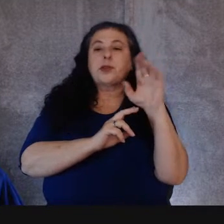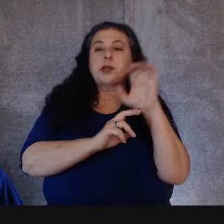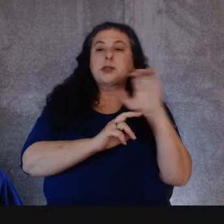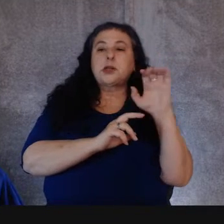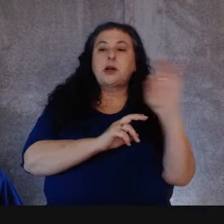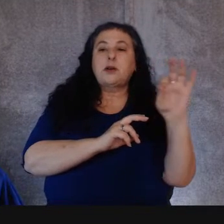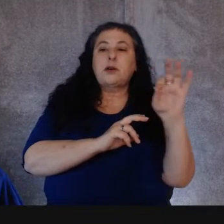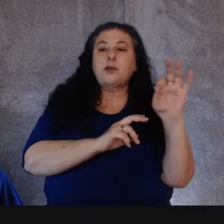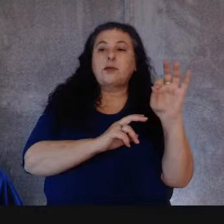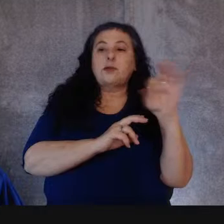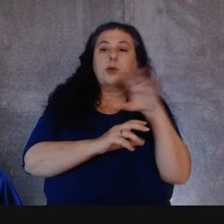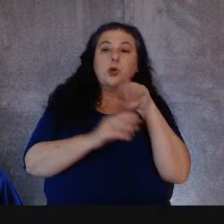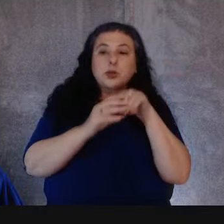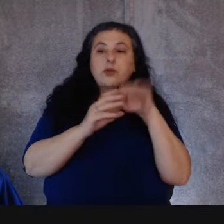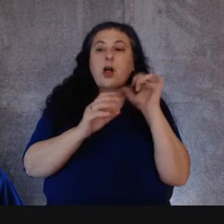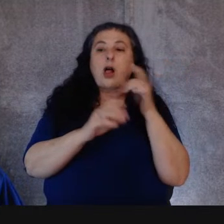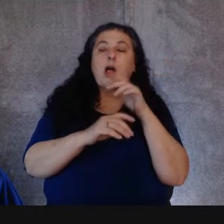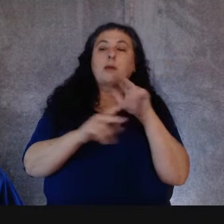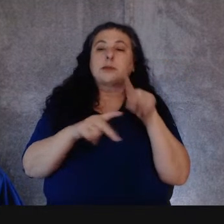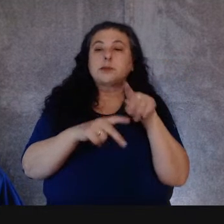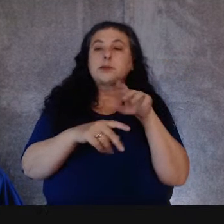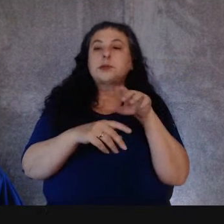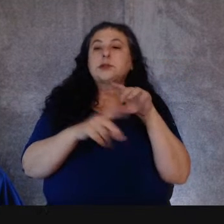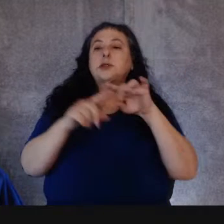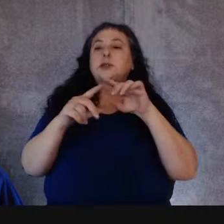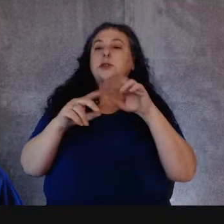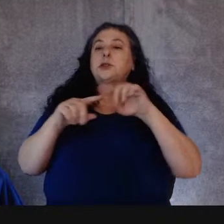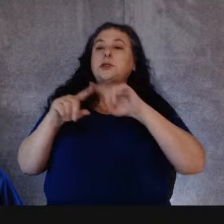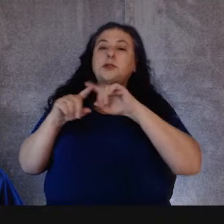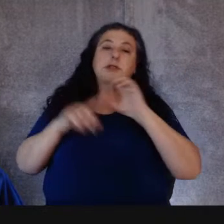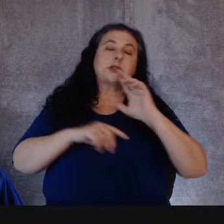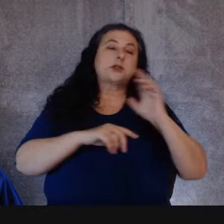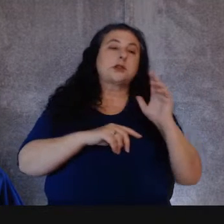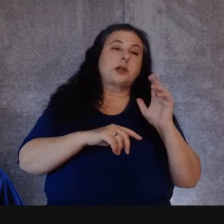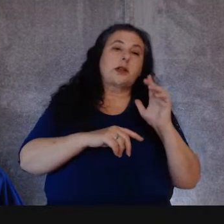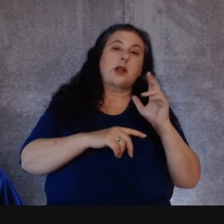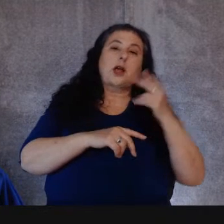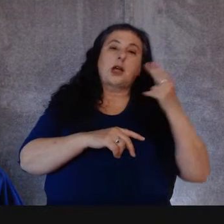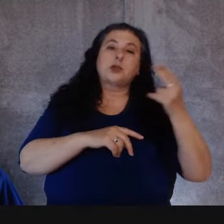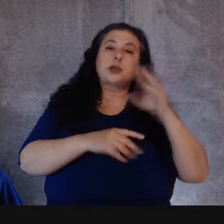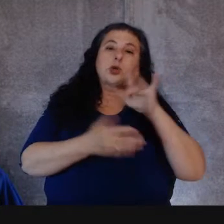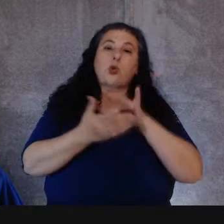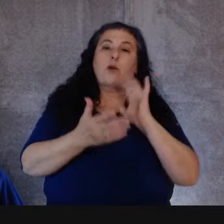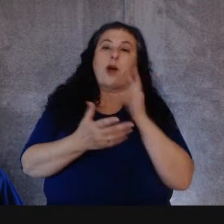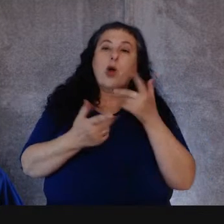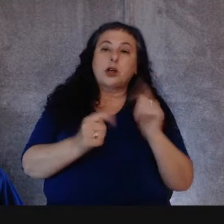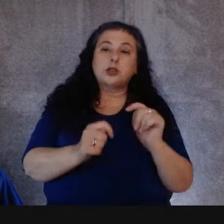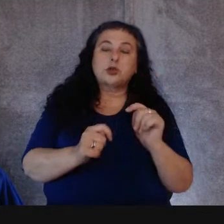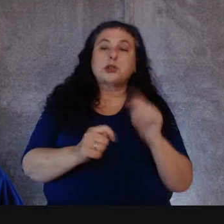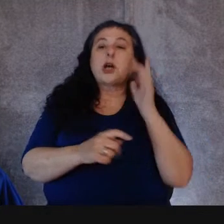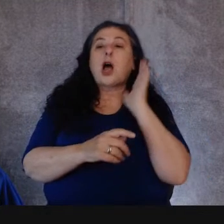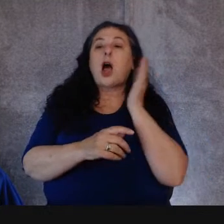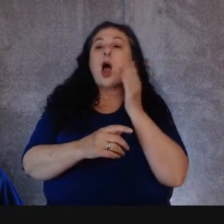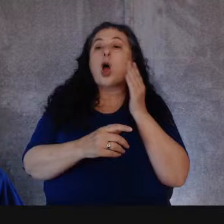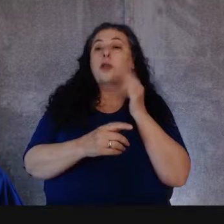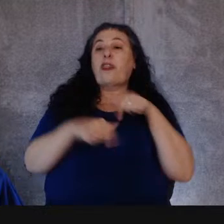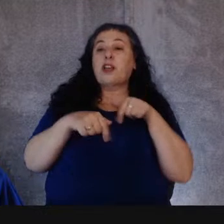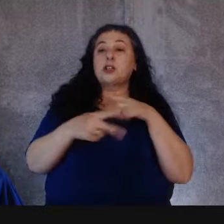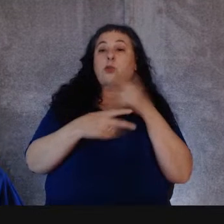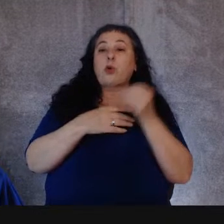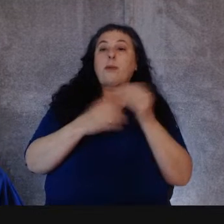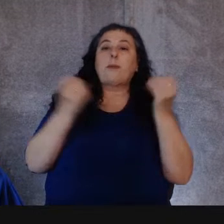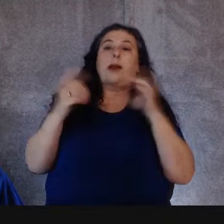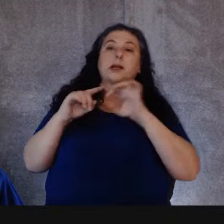differences and keep Native peoples and their history at the core of our efforts. This program is one of